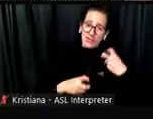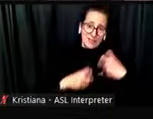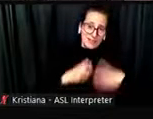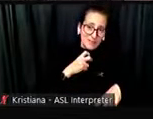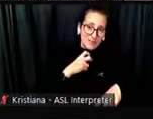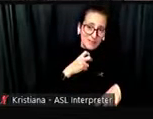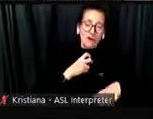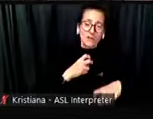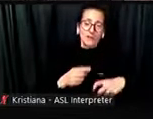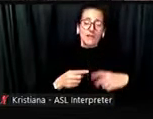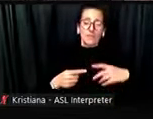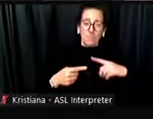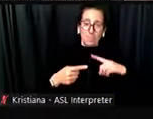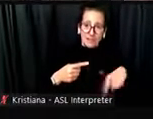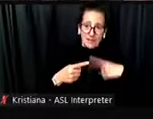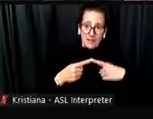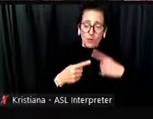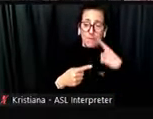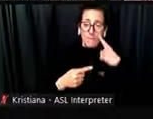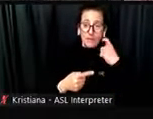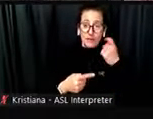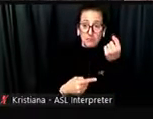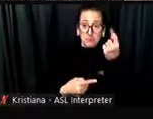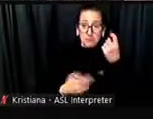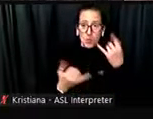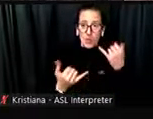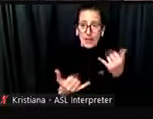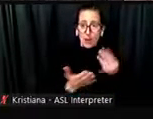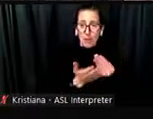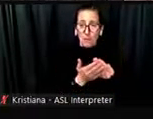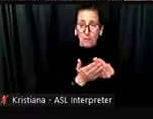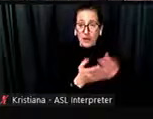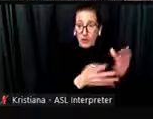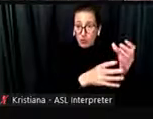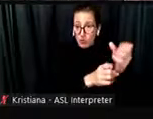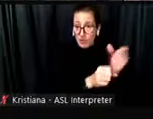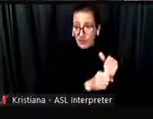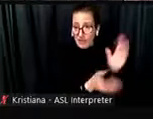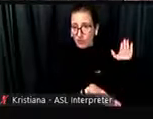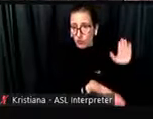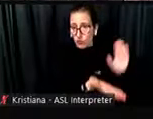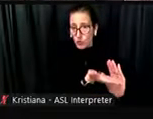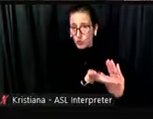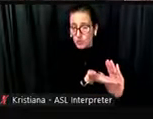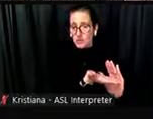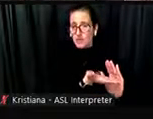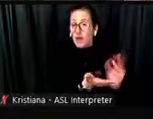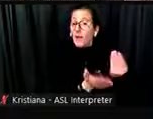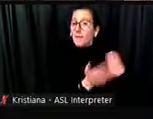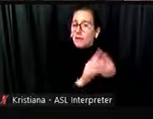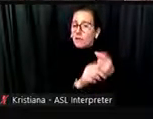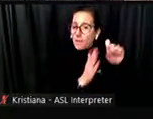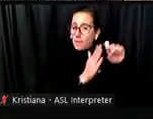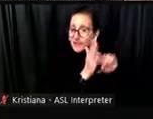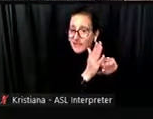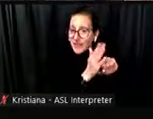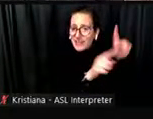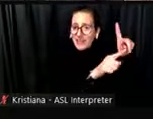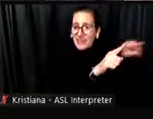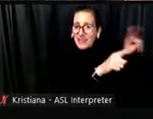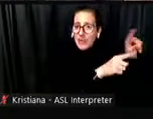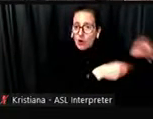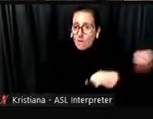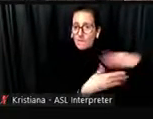revenues, not only from the state, which provides funding for many of our juvenile